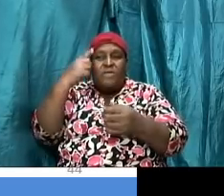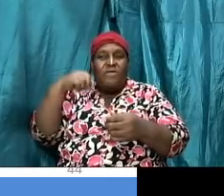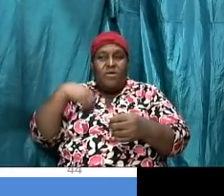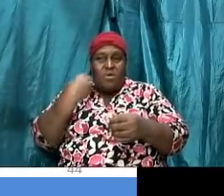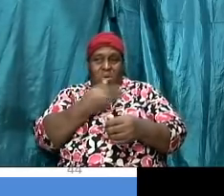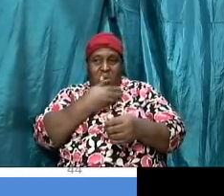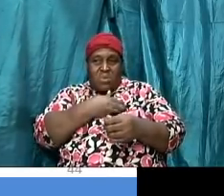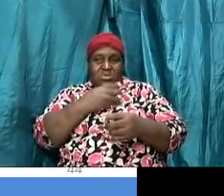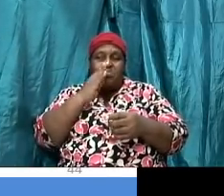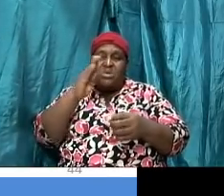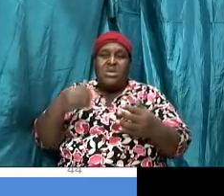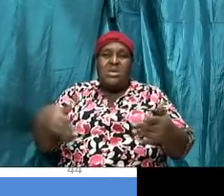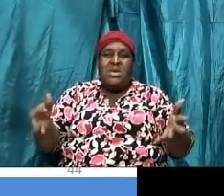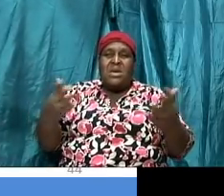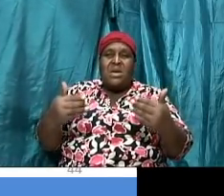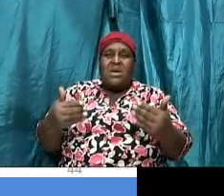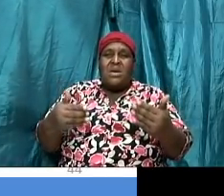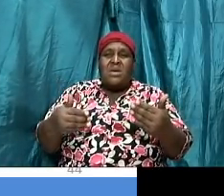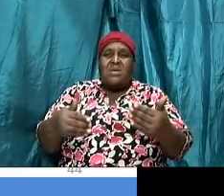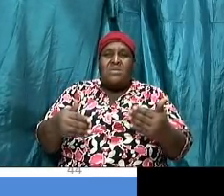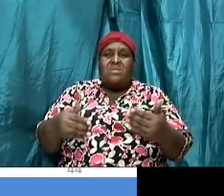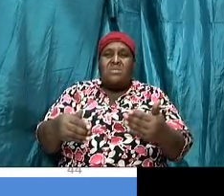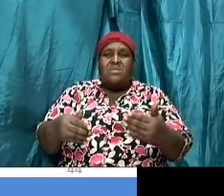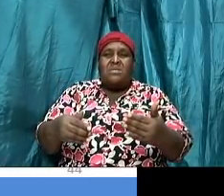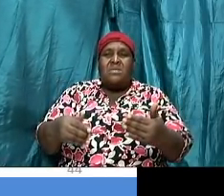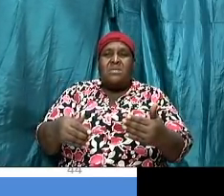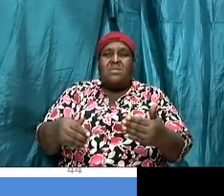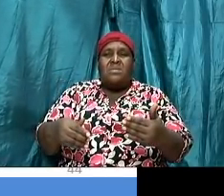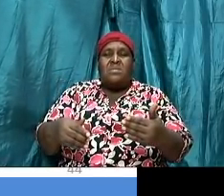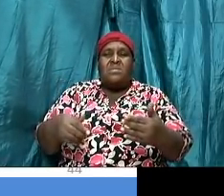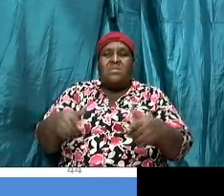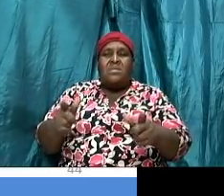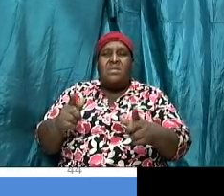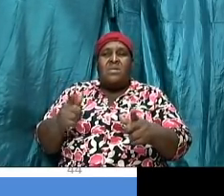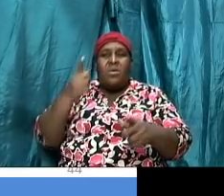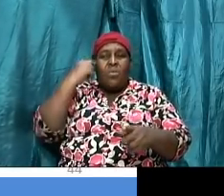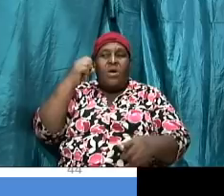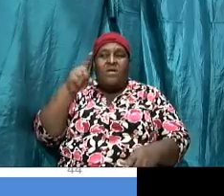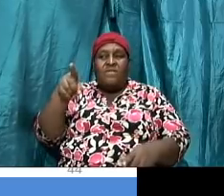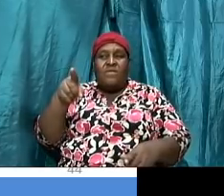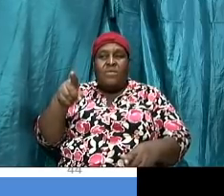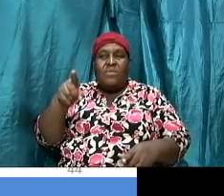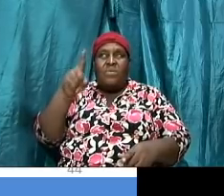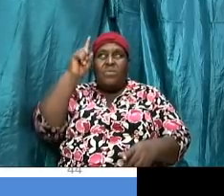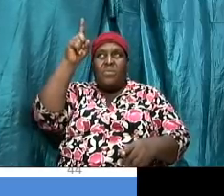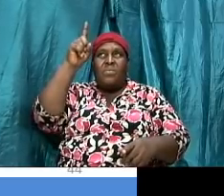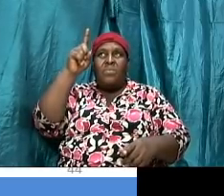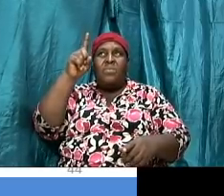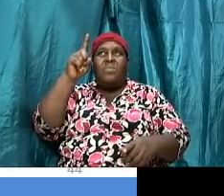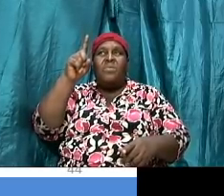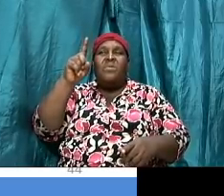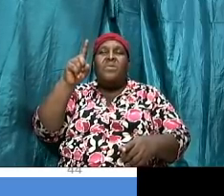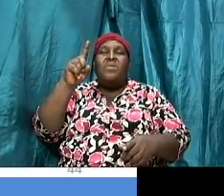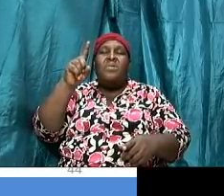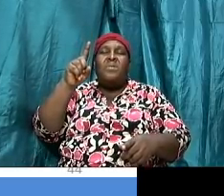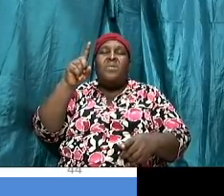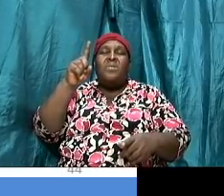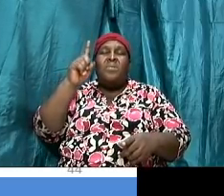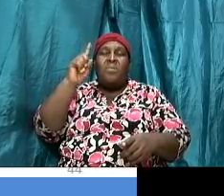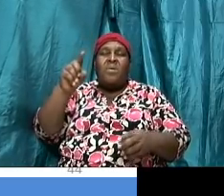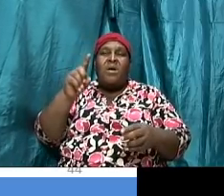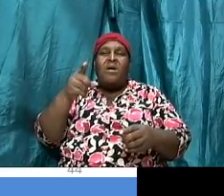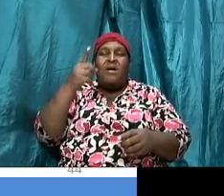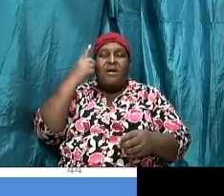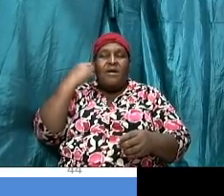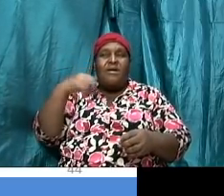let us make here 3 tabernacles, one for you, one for Moses, and one